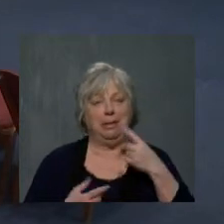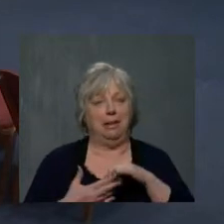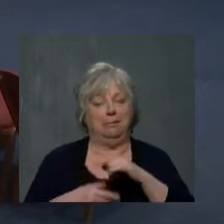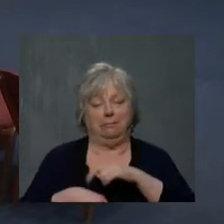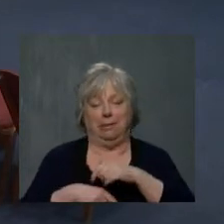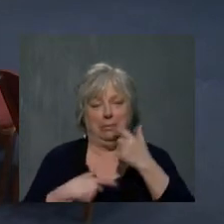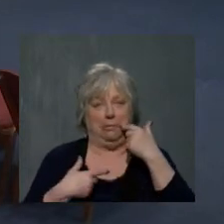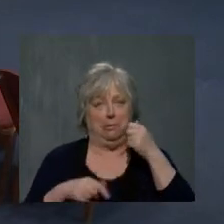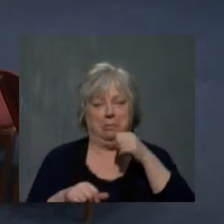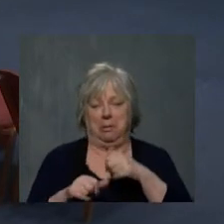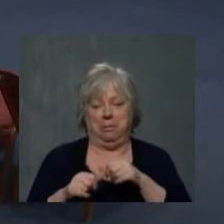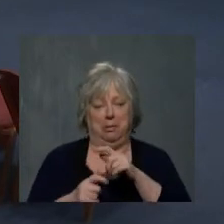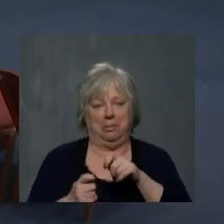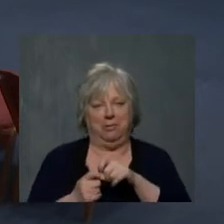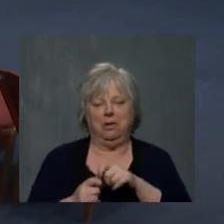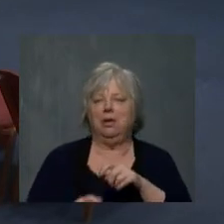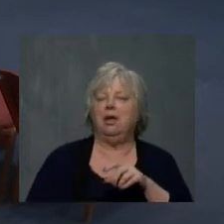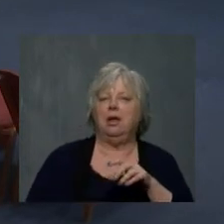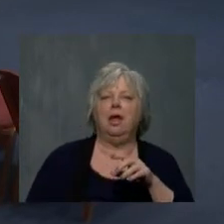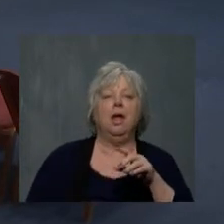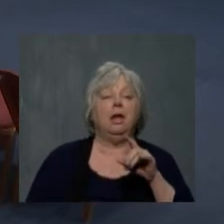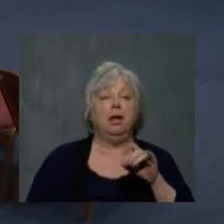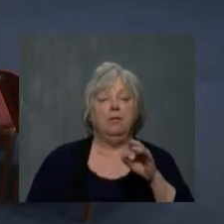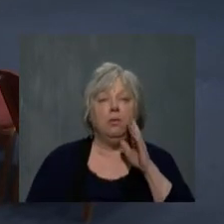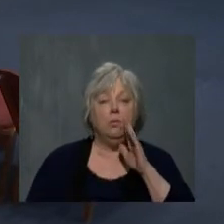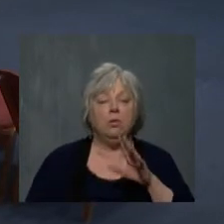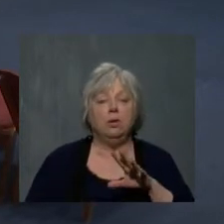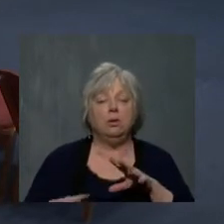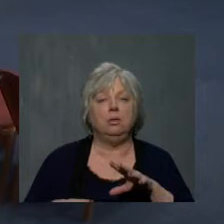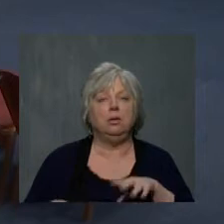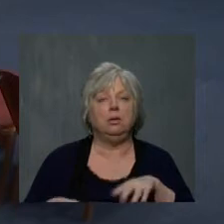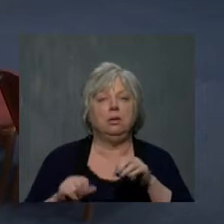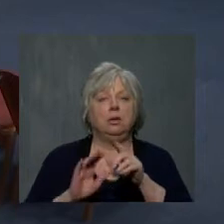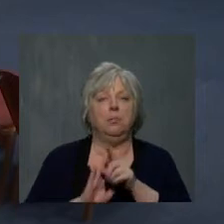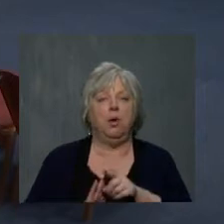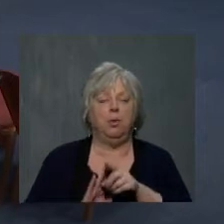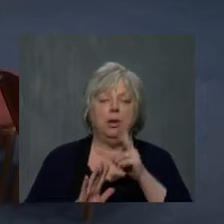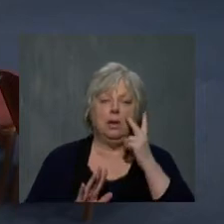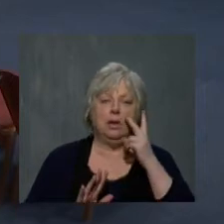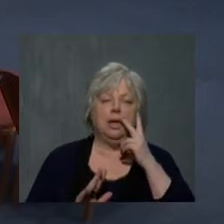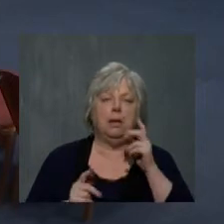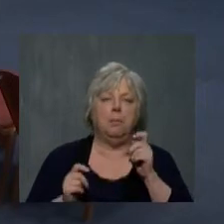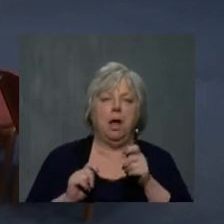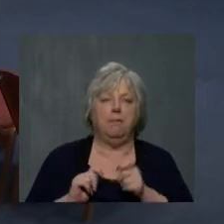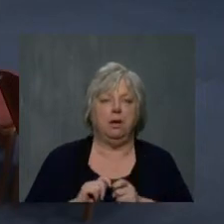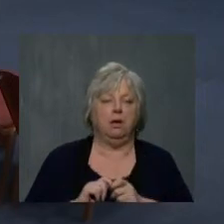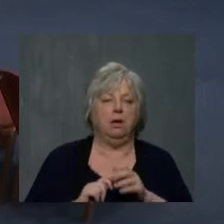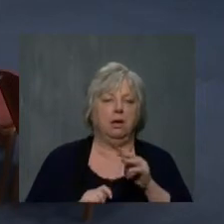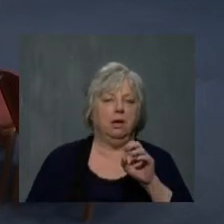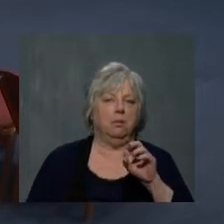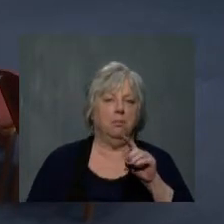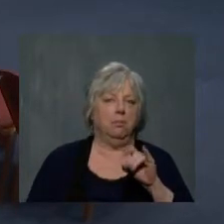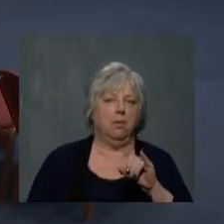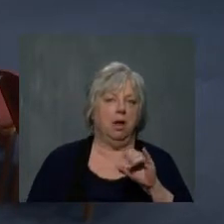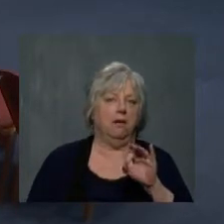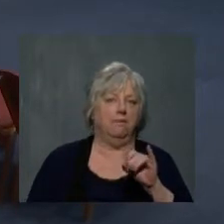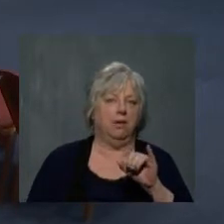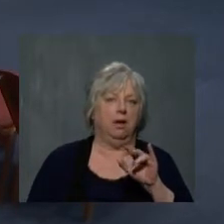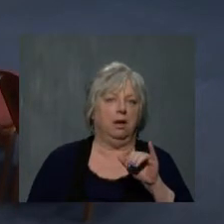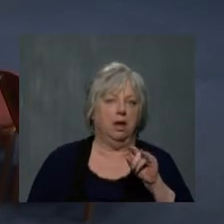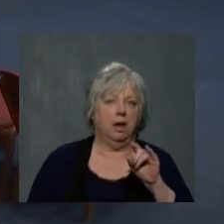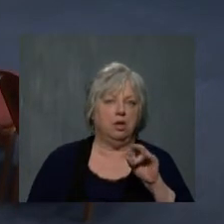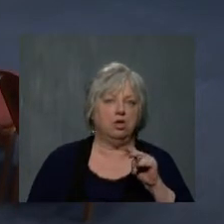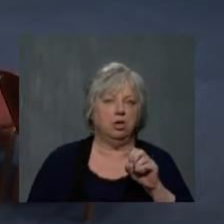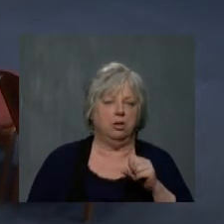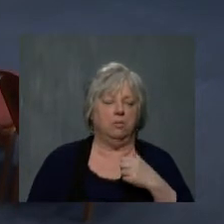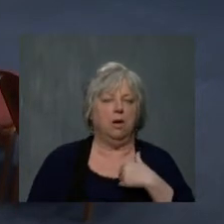Thank you. Thank you. And if you would take a moment to look at the modifications page, we have